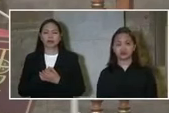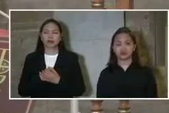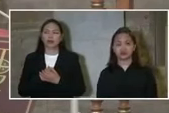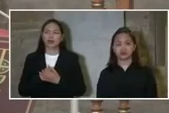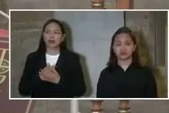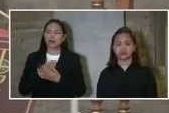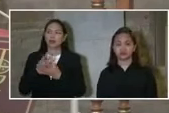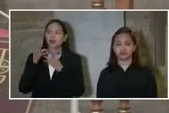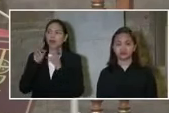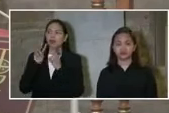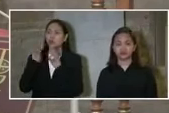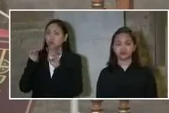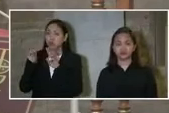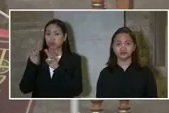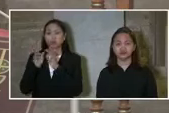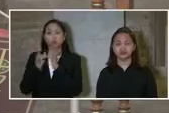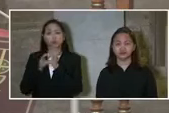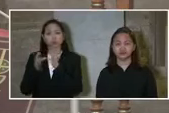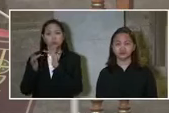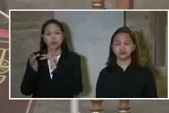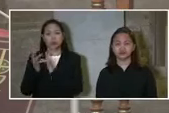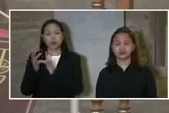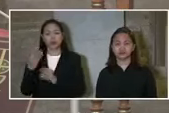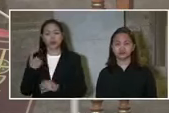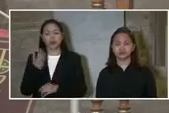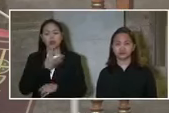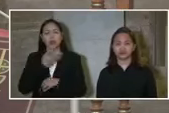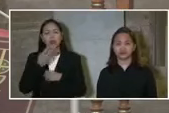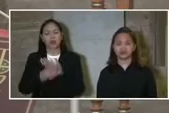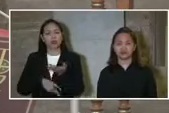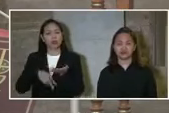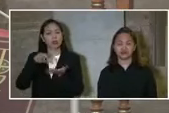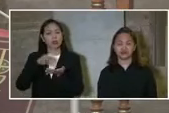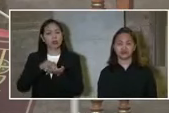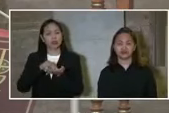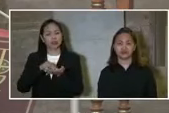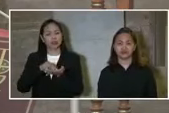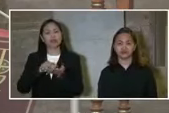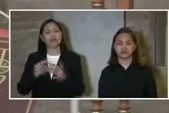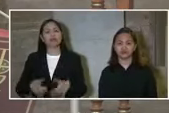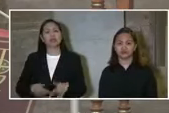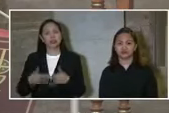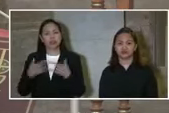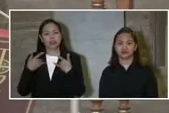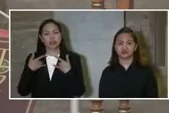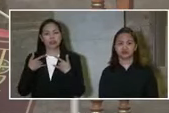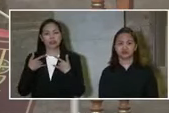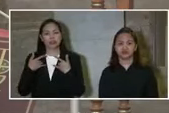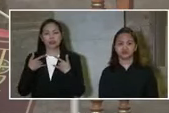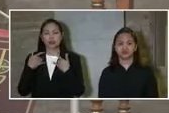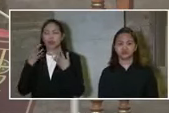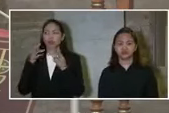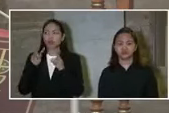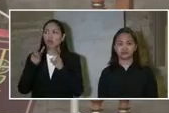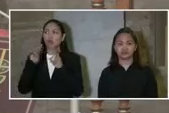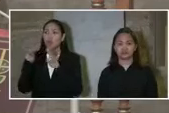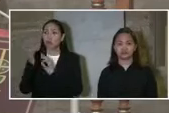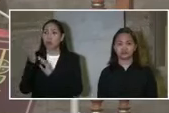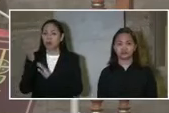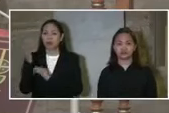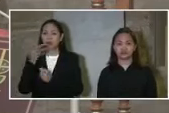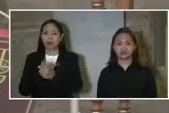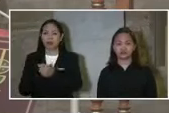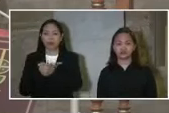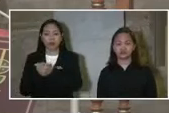Behold Jesus, our resurrection and our life. Behold the Lamb of God. Behold